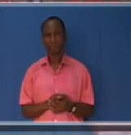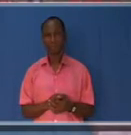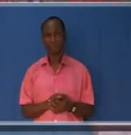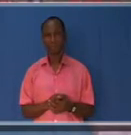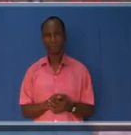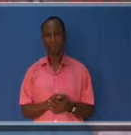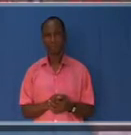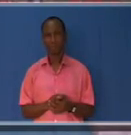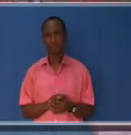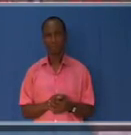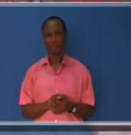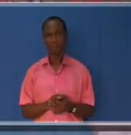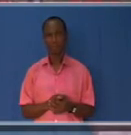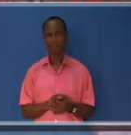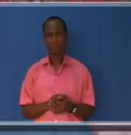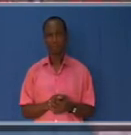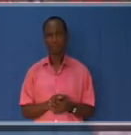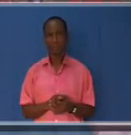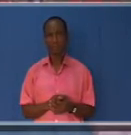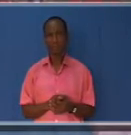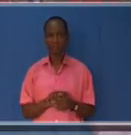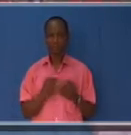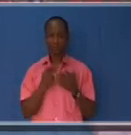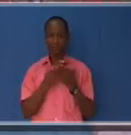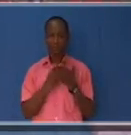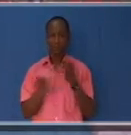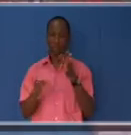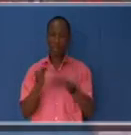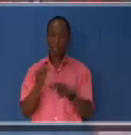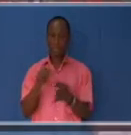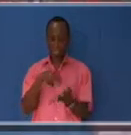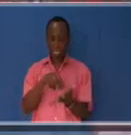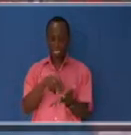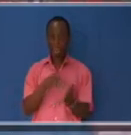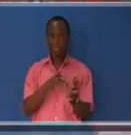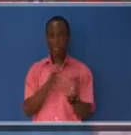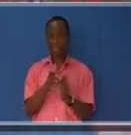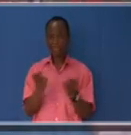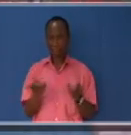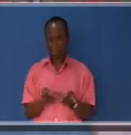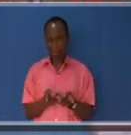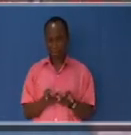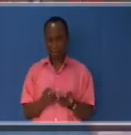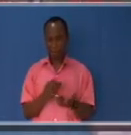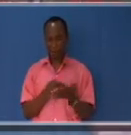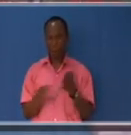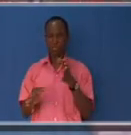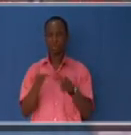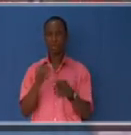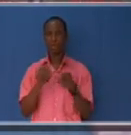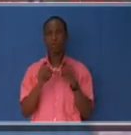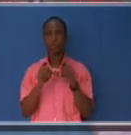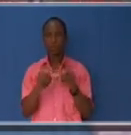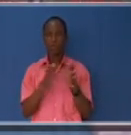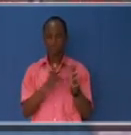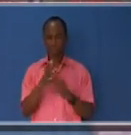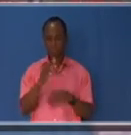ba be jina Jesus anamu na wa beto a Jesus na adwuma no so nti sa oti ahye pa wo ba bia akenken